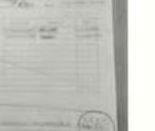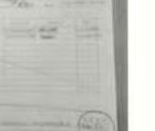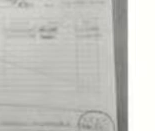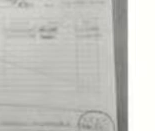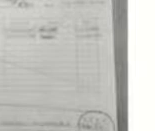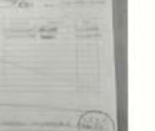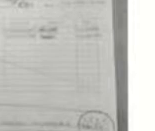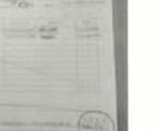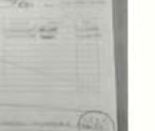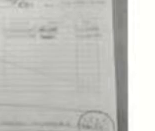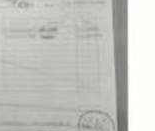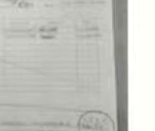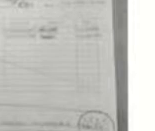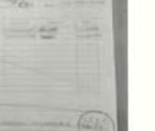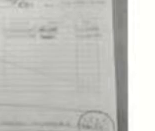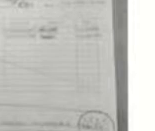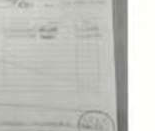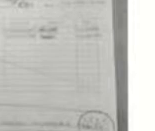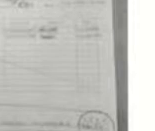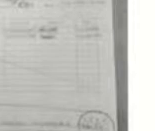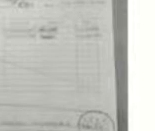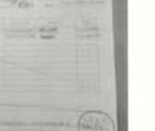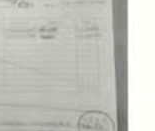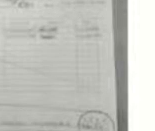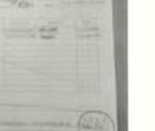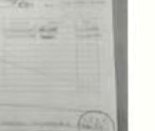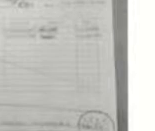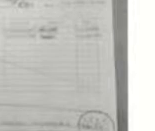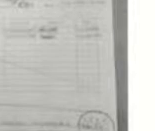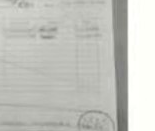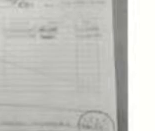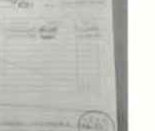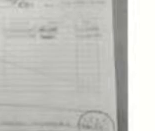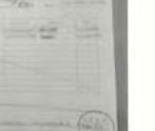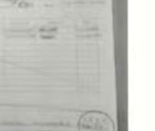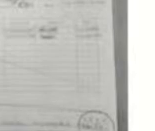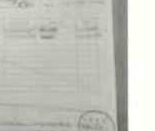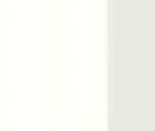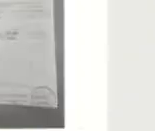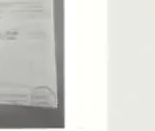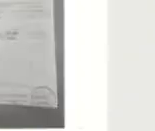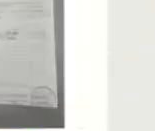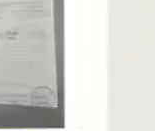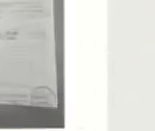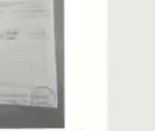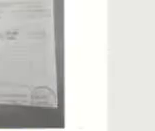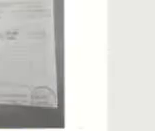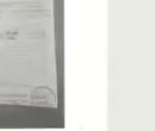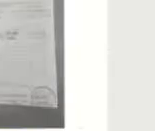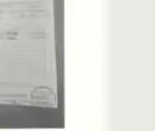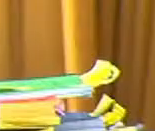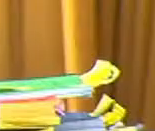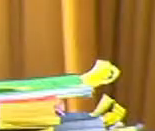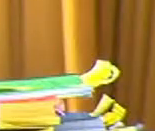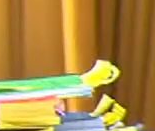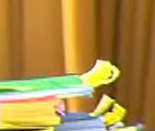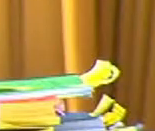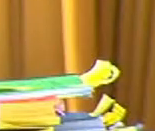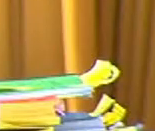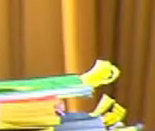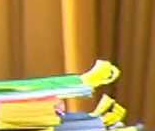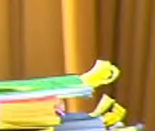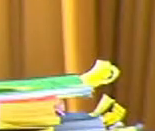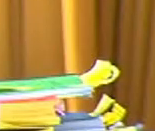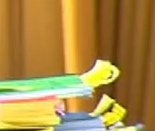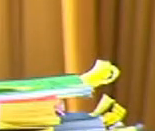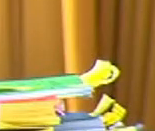But thank you for answering our questions. On the kit, please deal with the registrar of the court. Thank you for